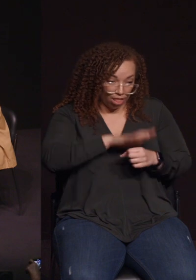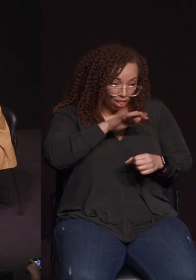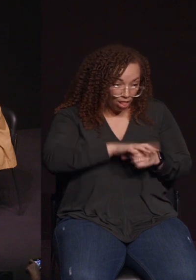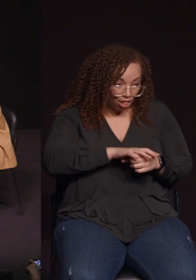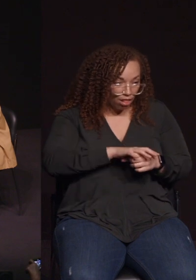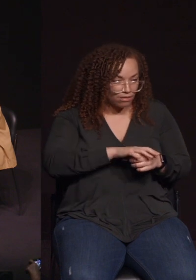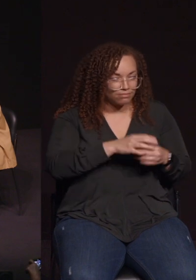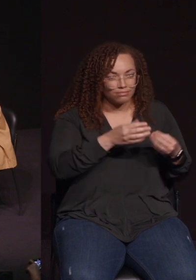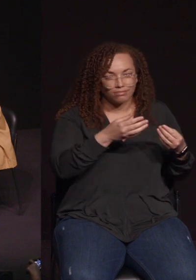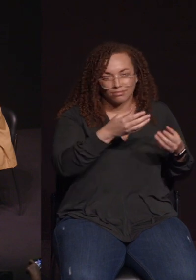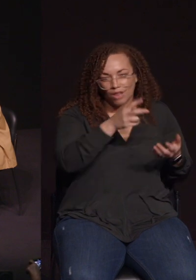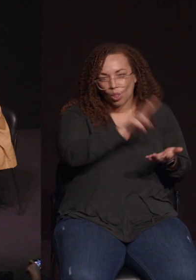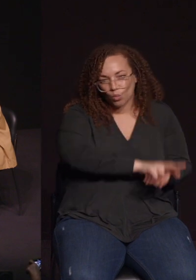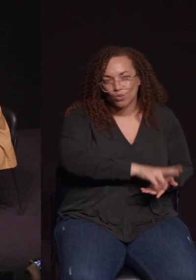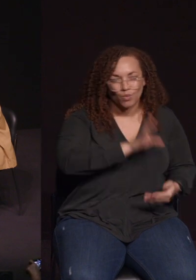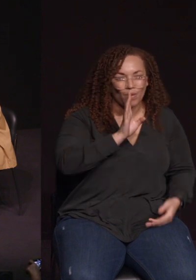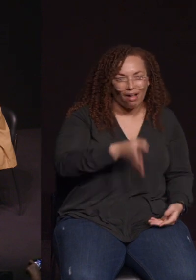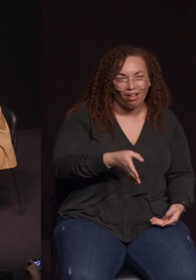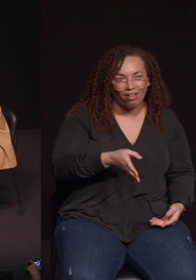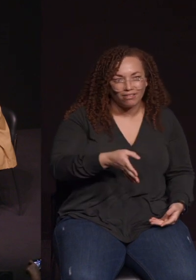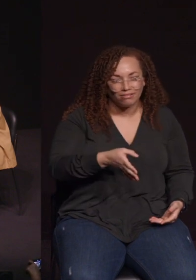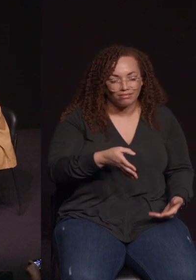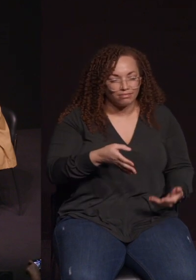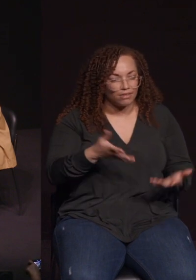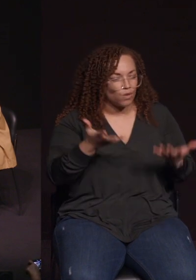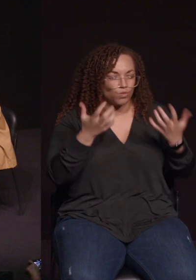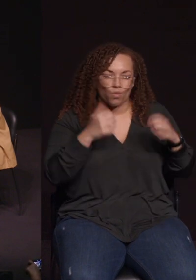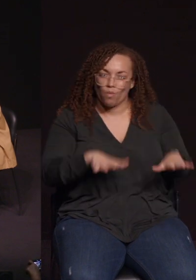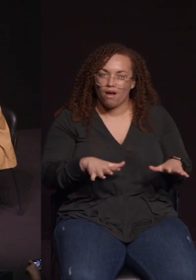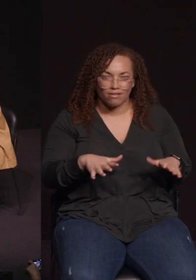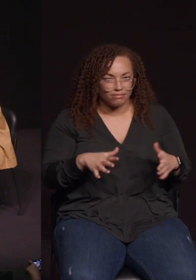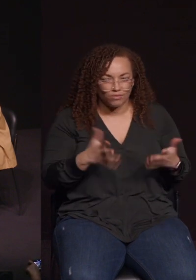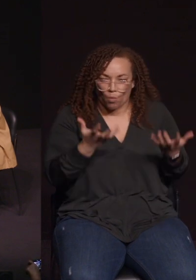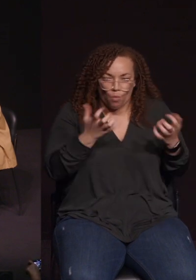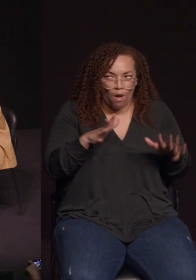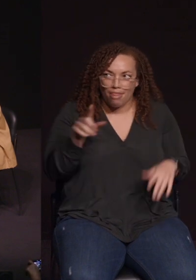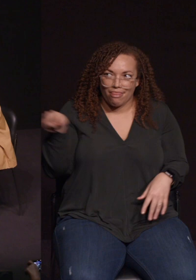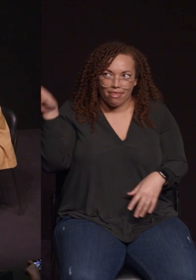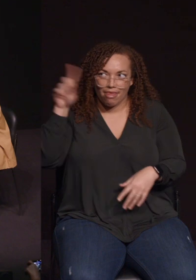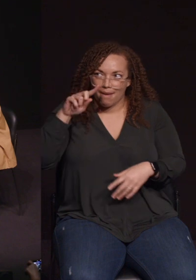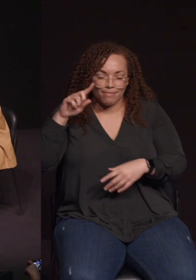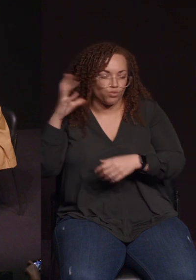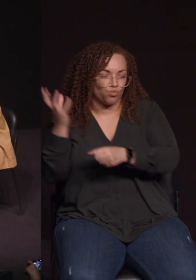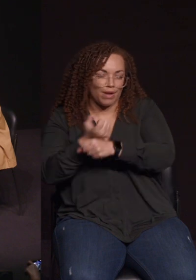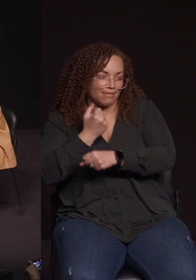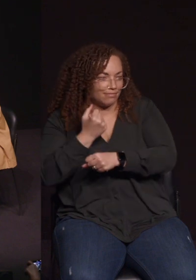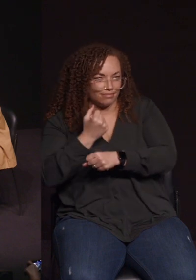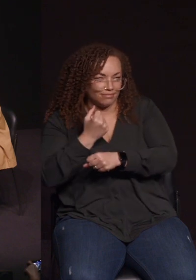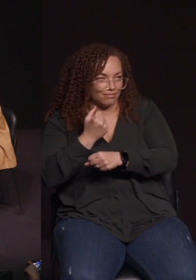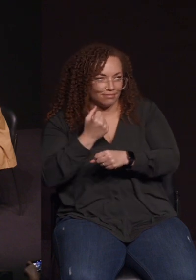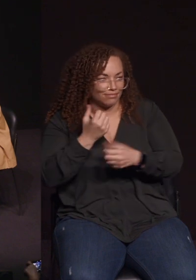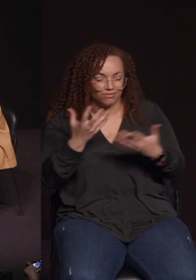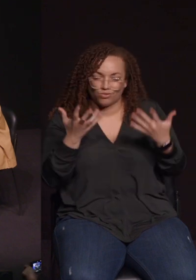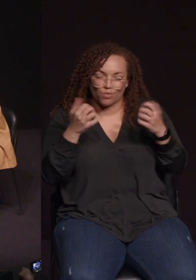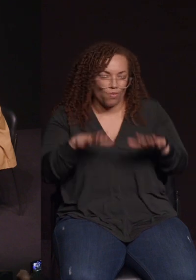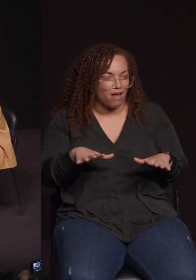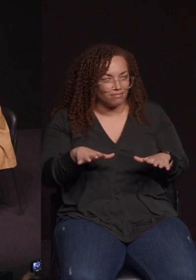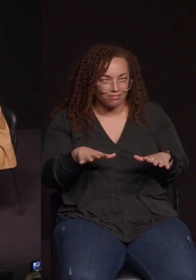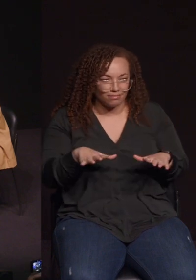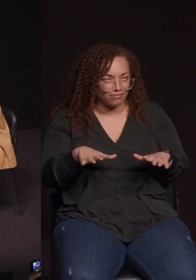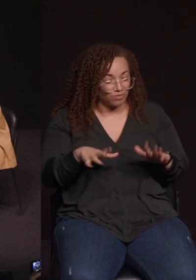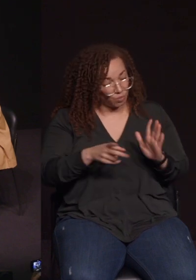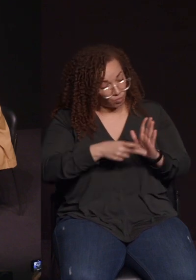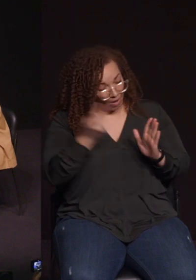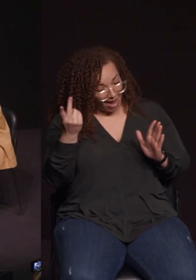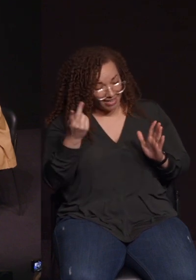know. That's my whole biggest thing. I don't never want them to win to get two licks off my family like that. You